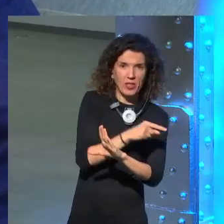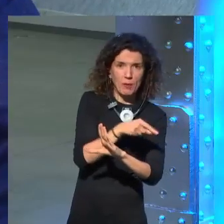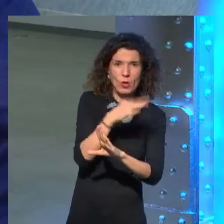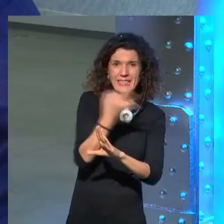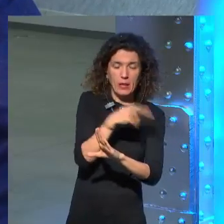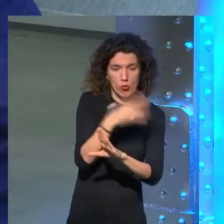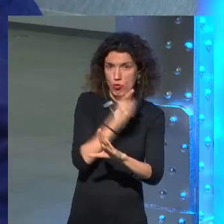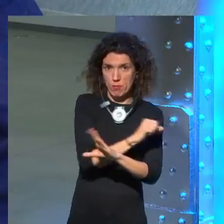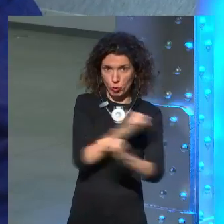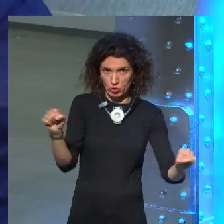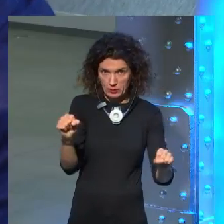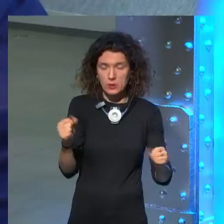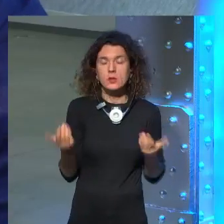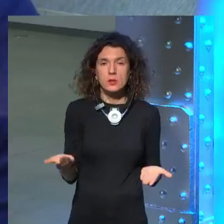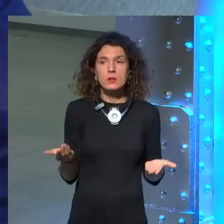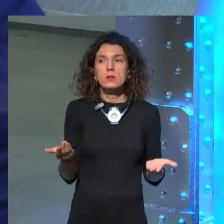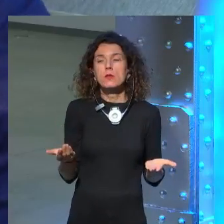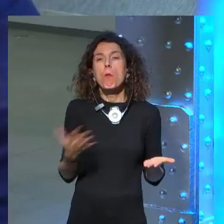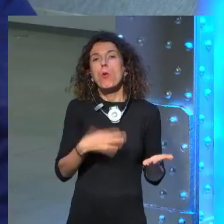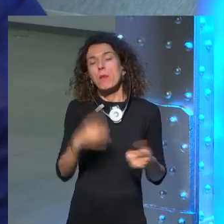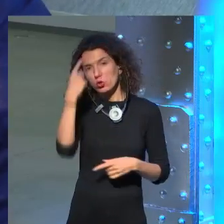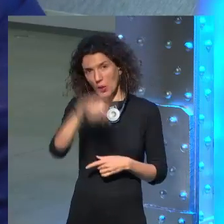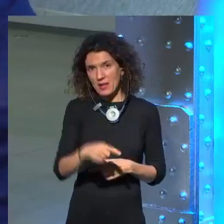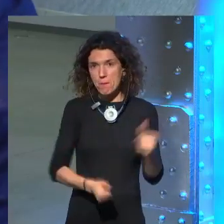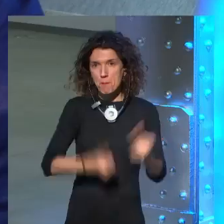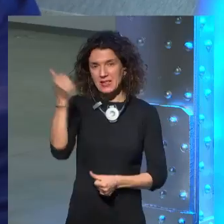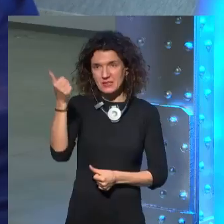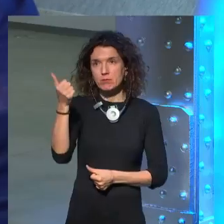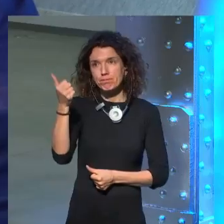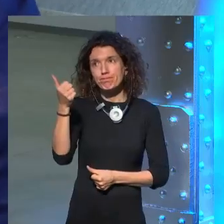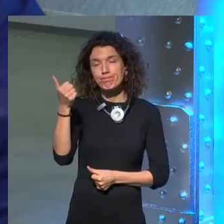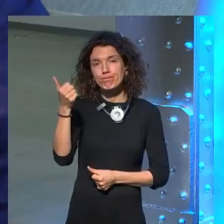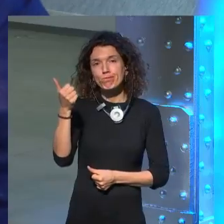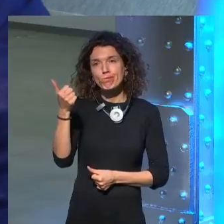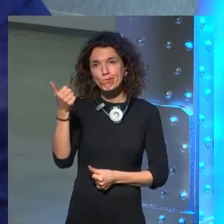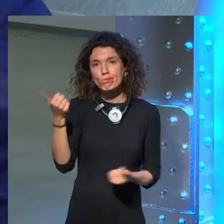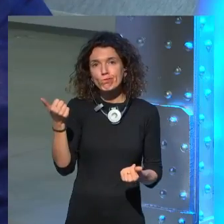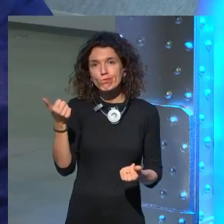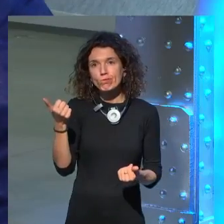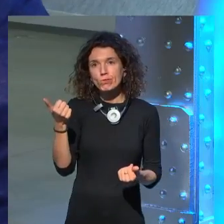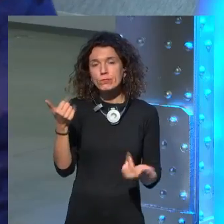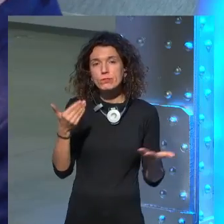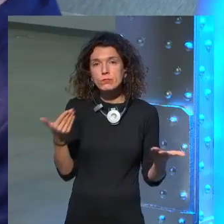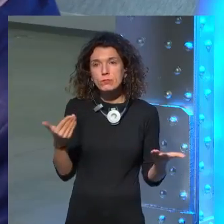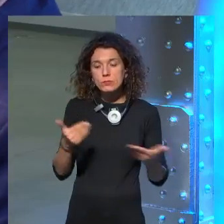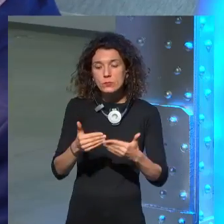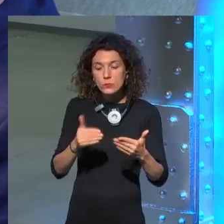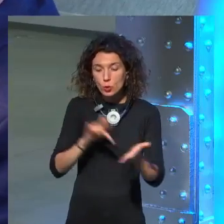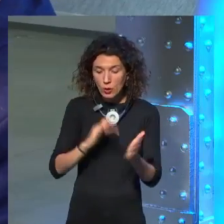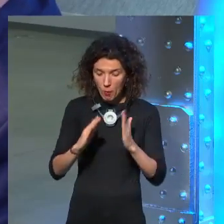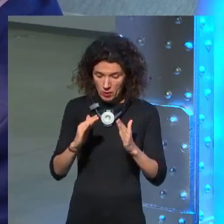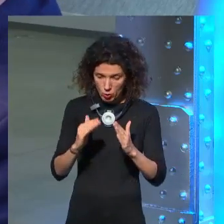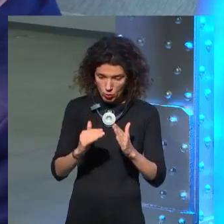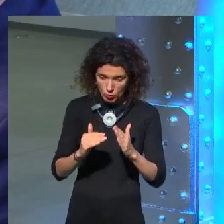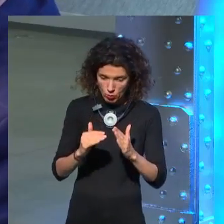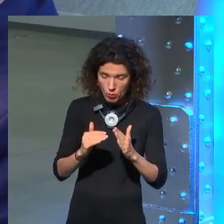that that maybe we can know more about what's going to be beyond this moment when technology